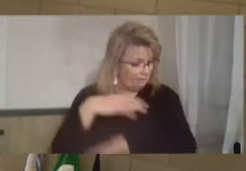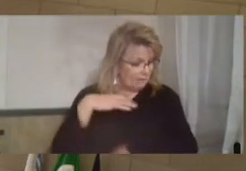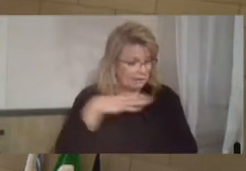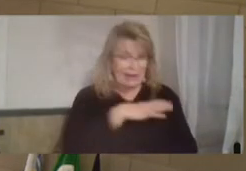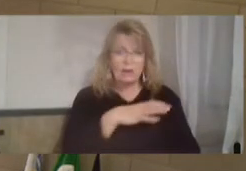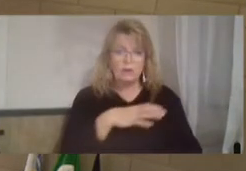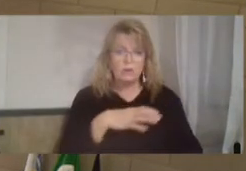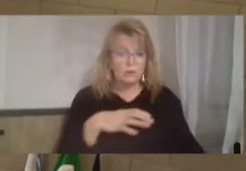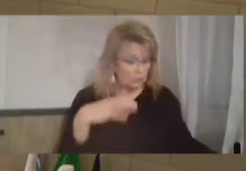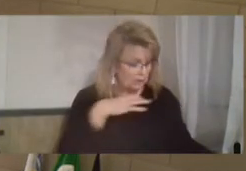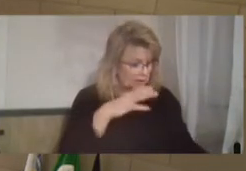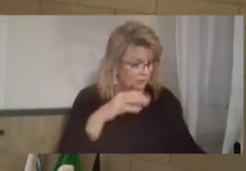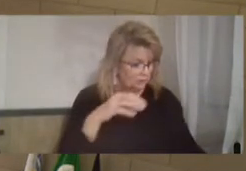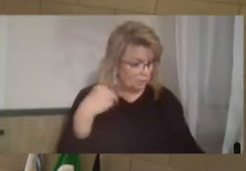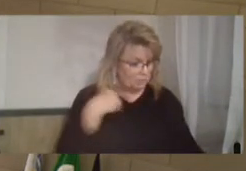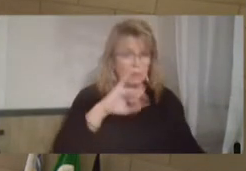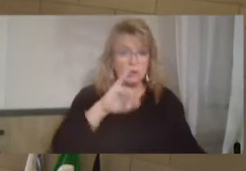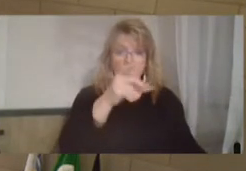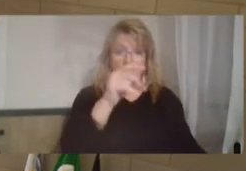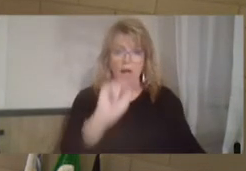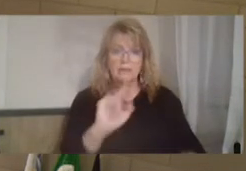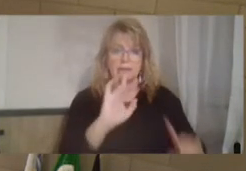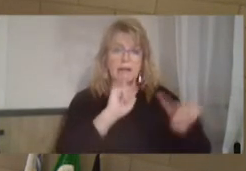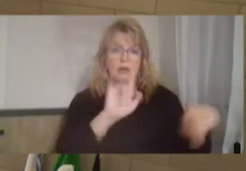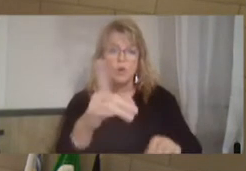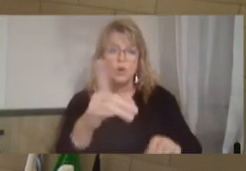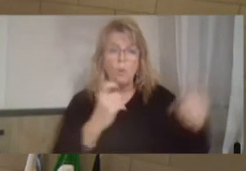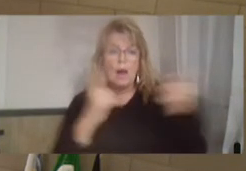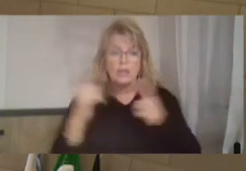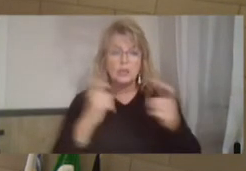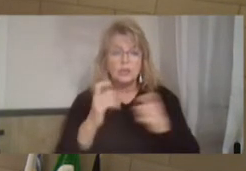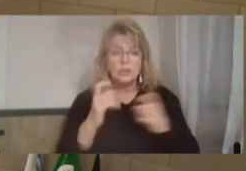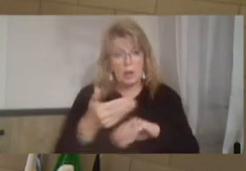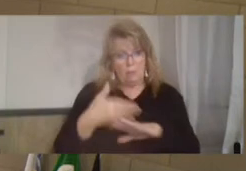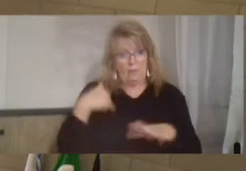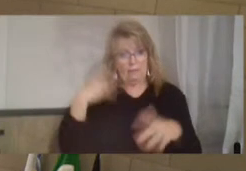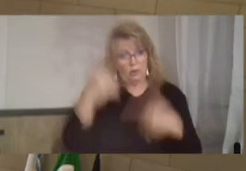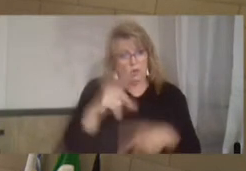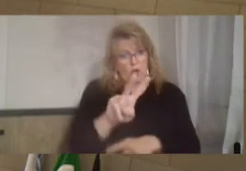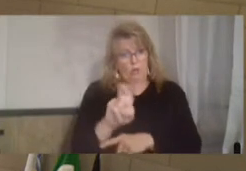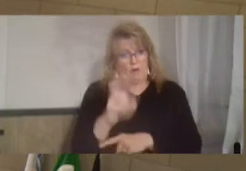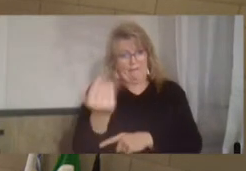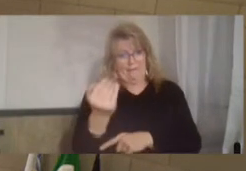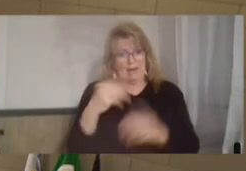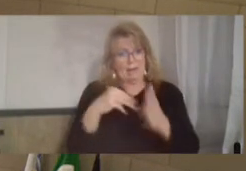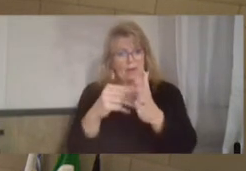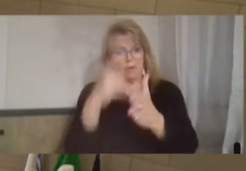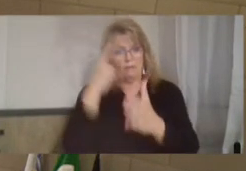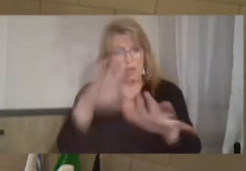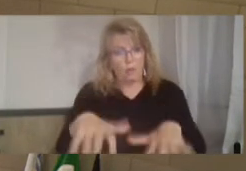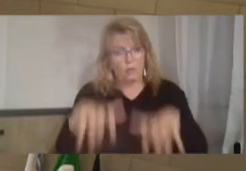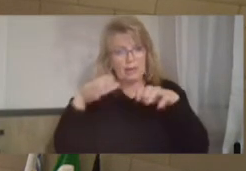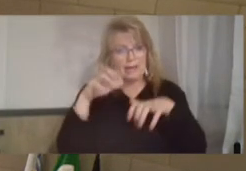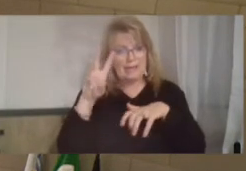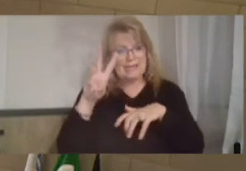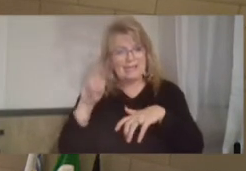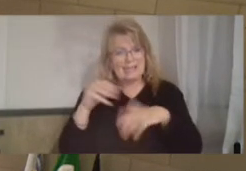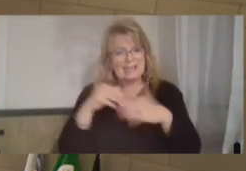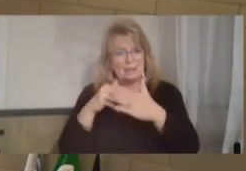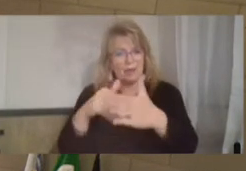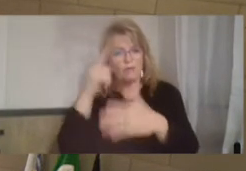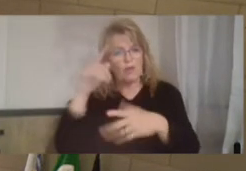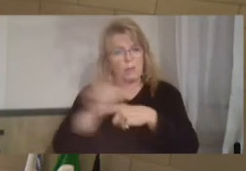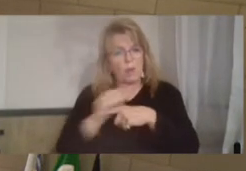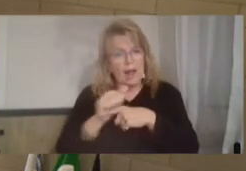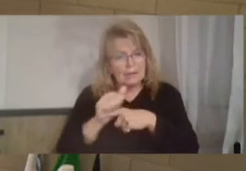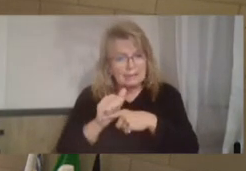Johnson, just to answer your question, the previous agreement was $215 million for the arena and $60 million for the practice facility.